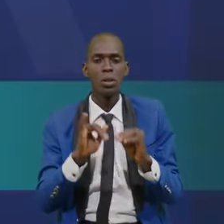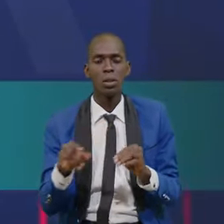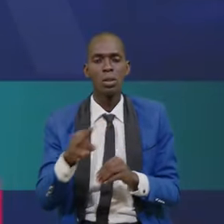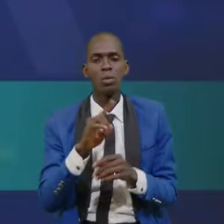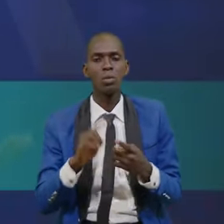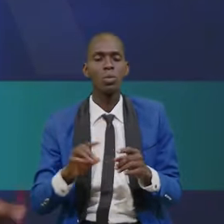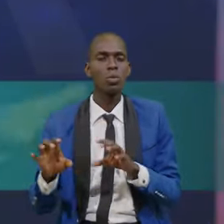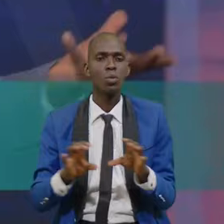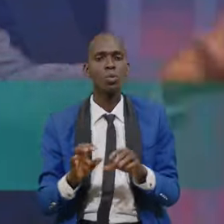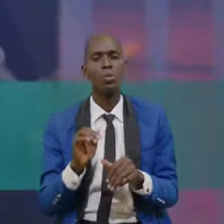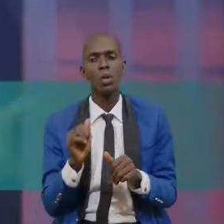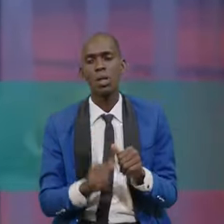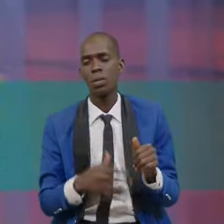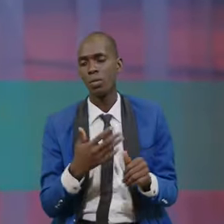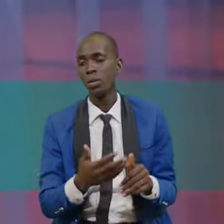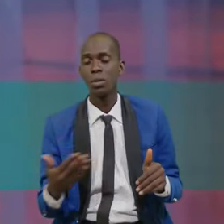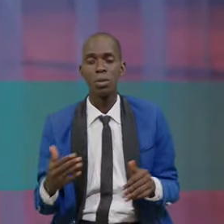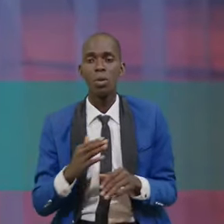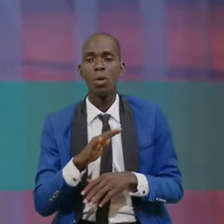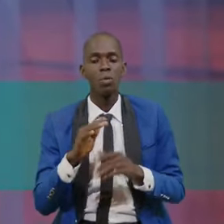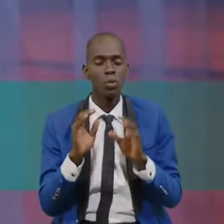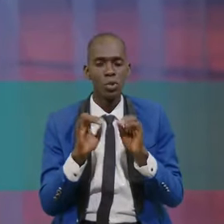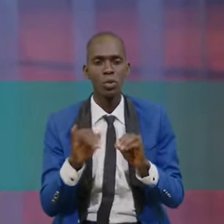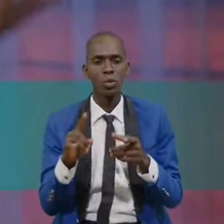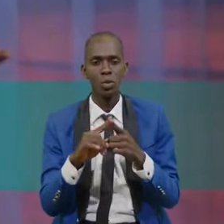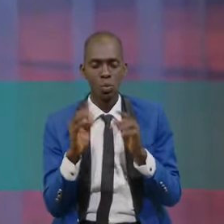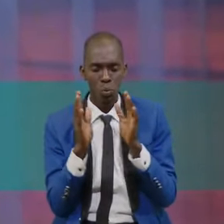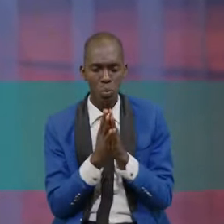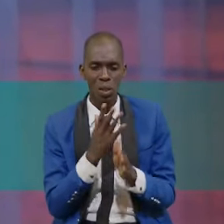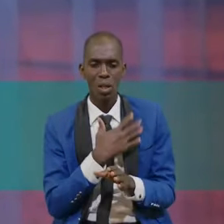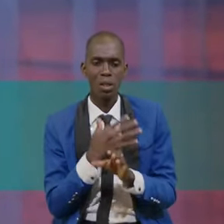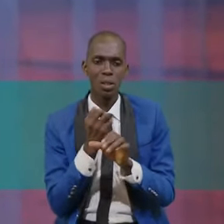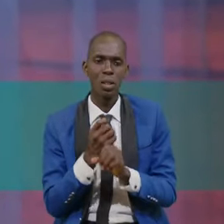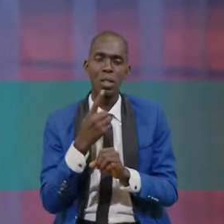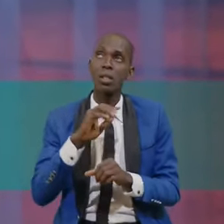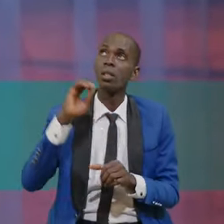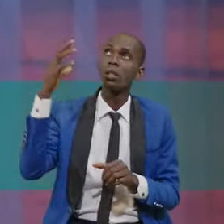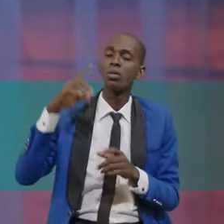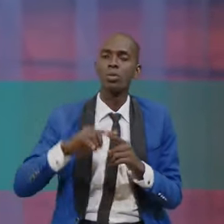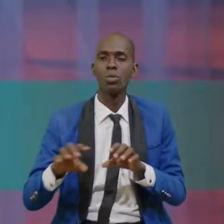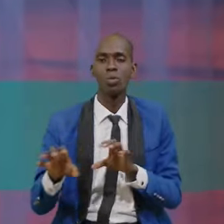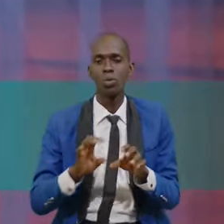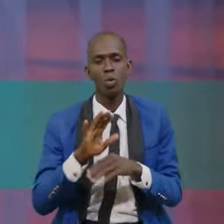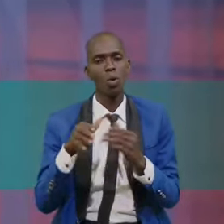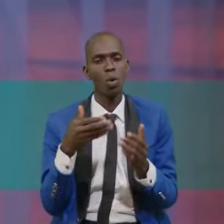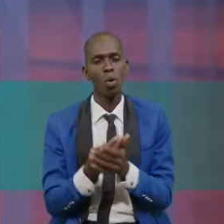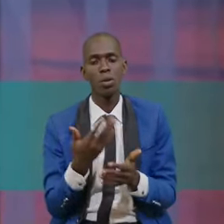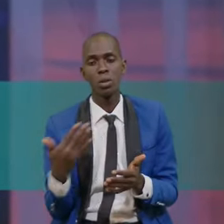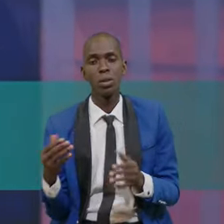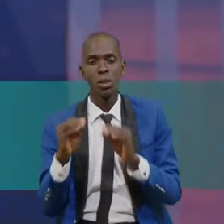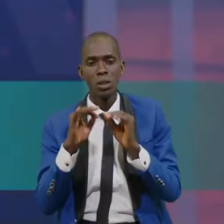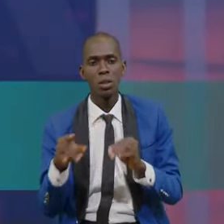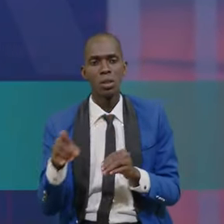all things, teaching them to pray and have the grace to perform all things, teaching them to observe all